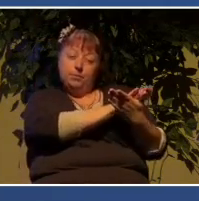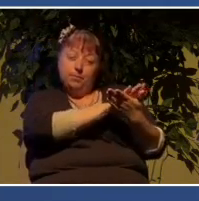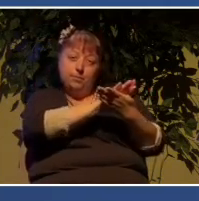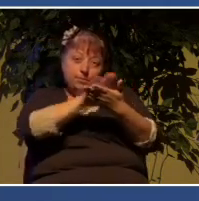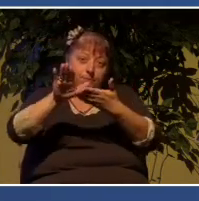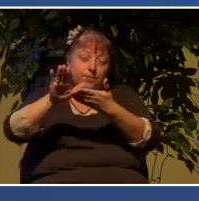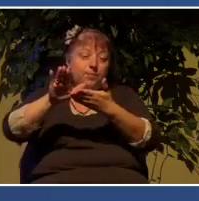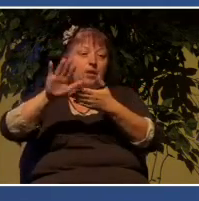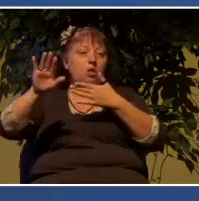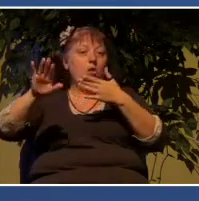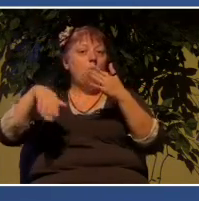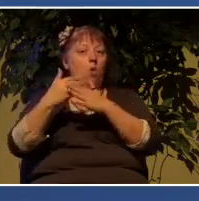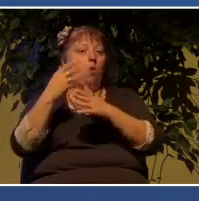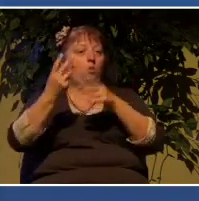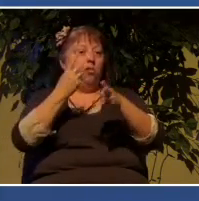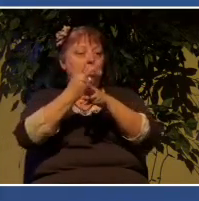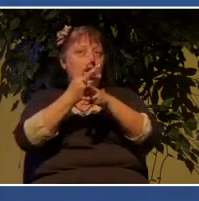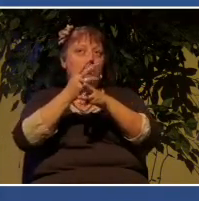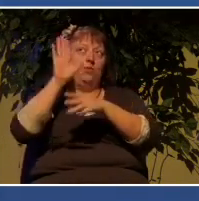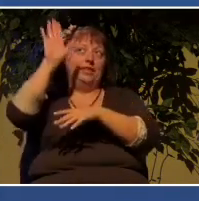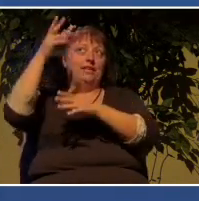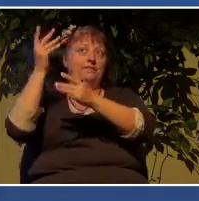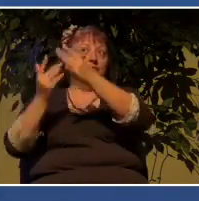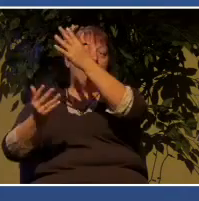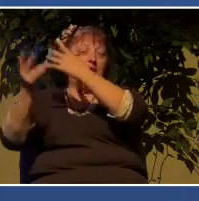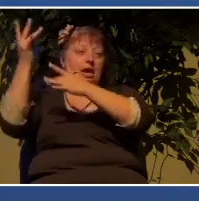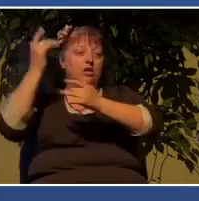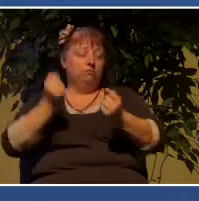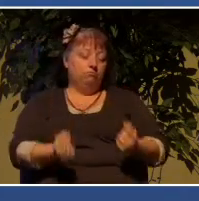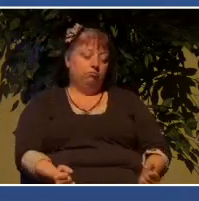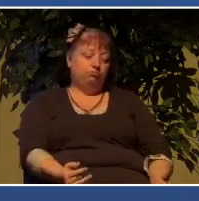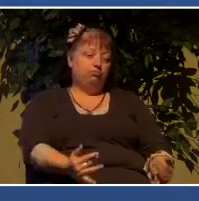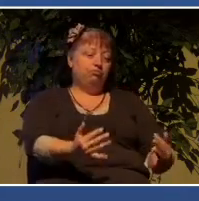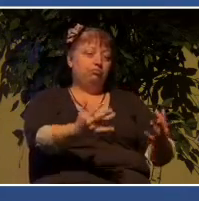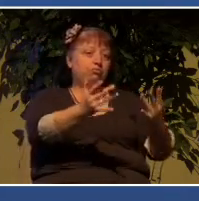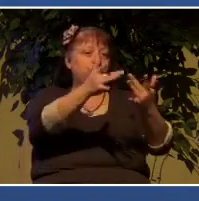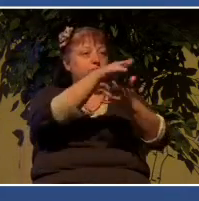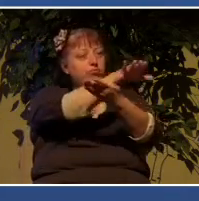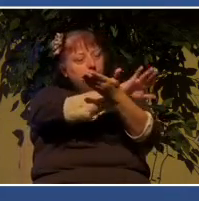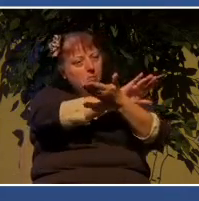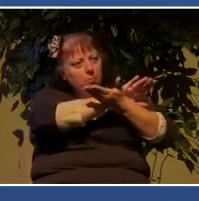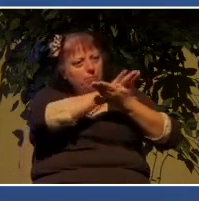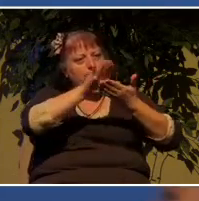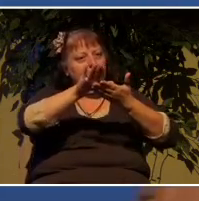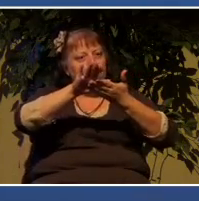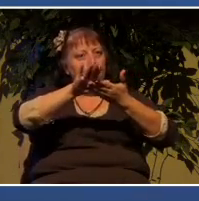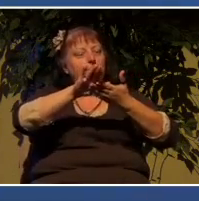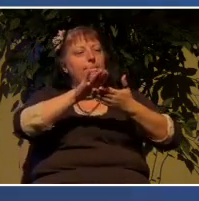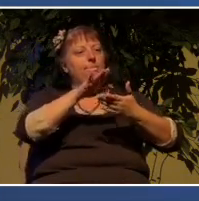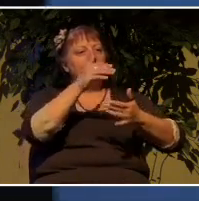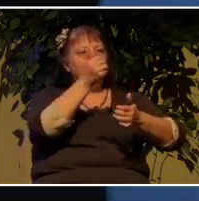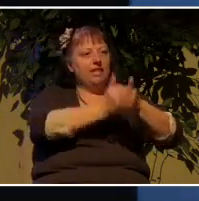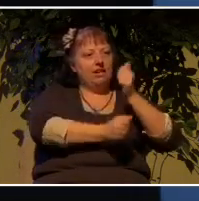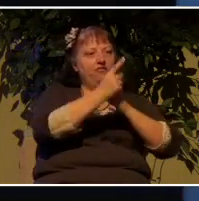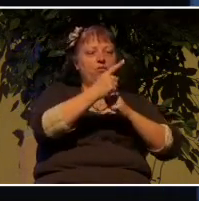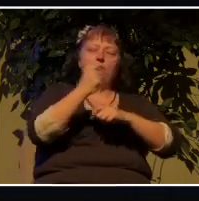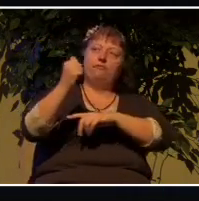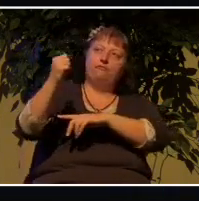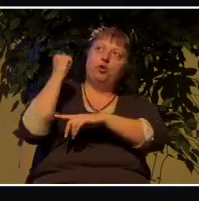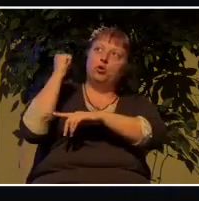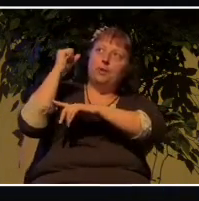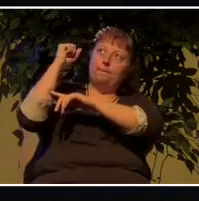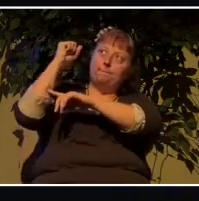his fire. He gets rid of everything and everybody that refuses to bend the knee before